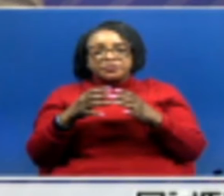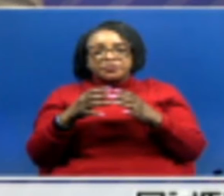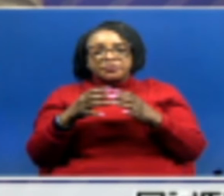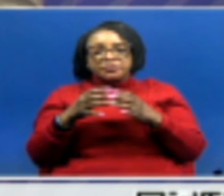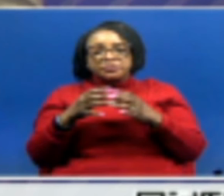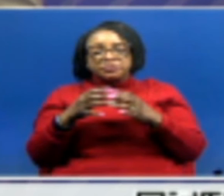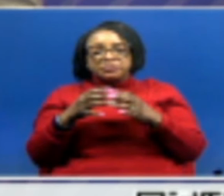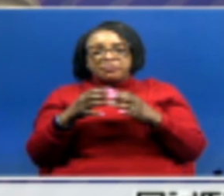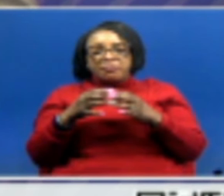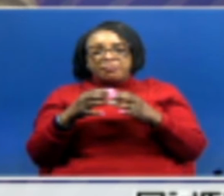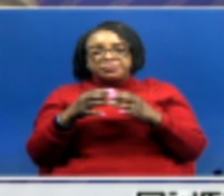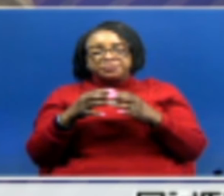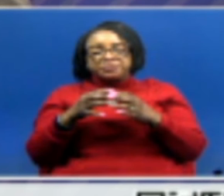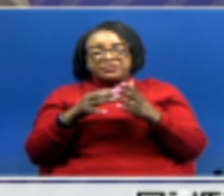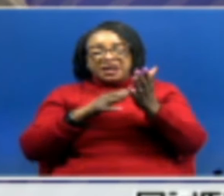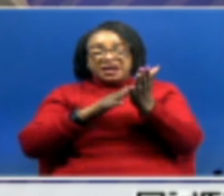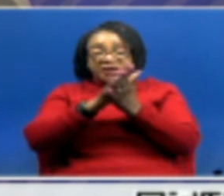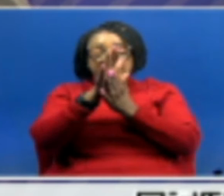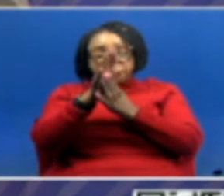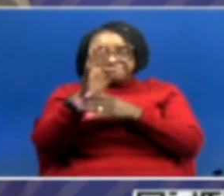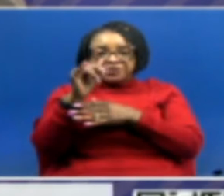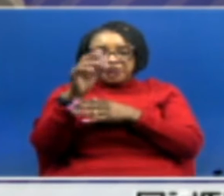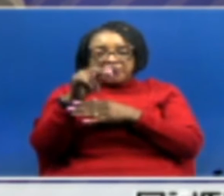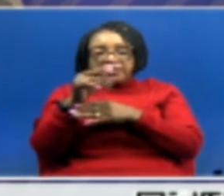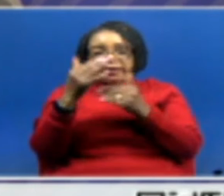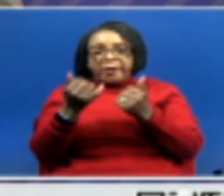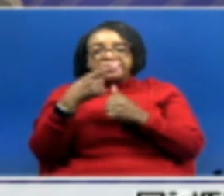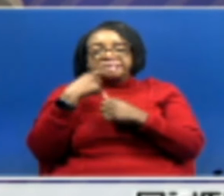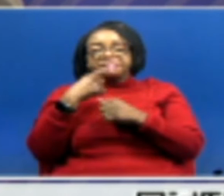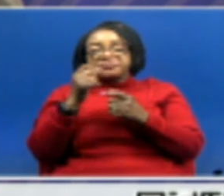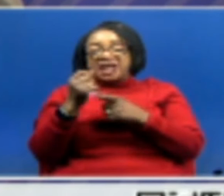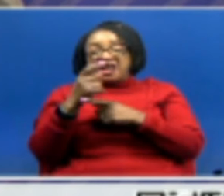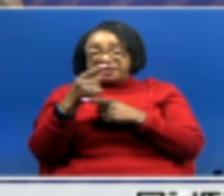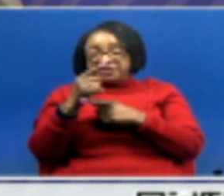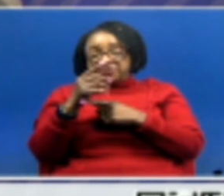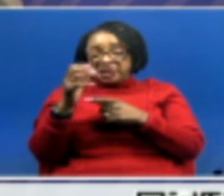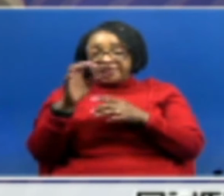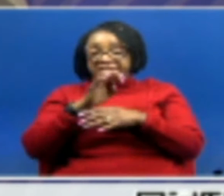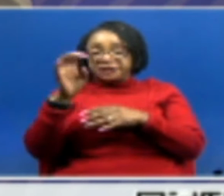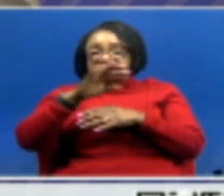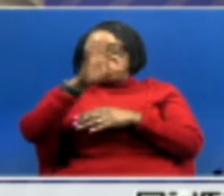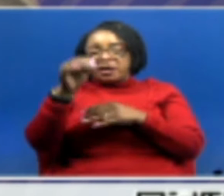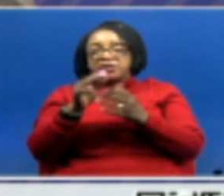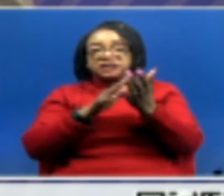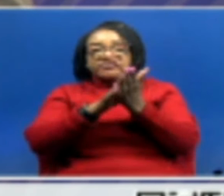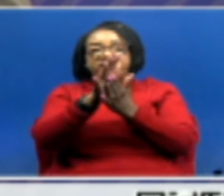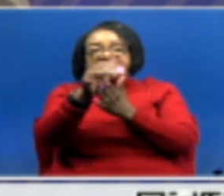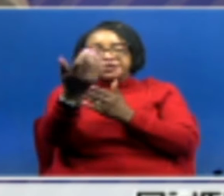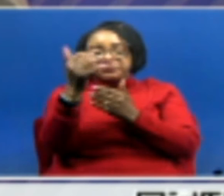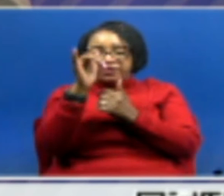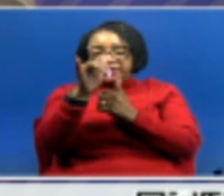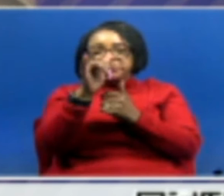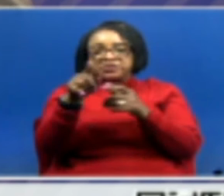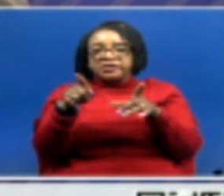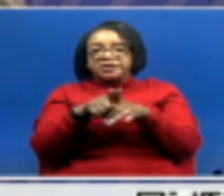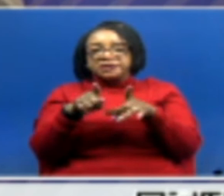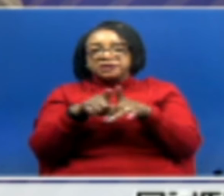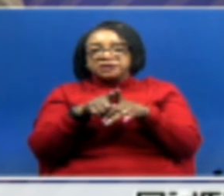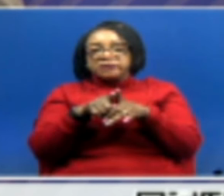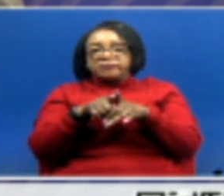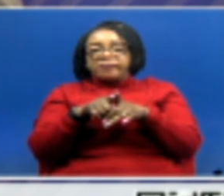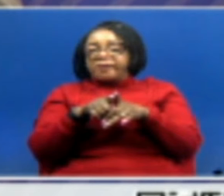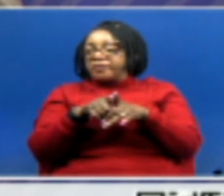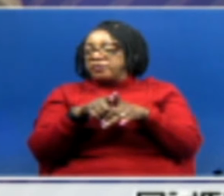Now, legendary rally driver Ian Duncan has termed the 11th edition of the East African Safari Classic Rally as, quote,